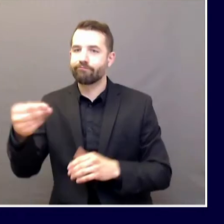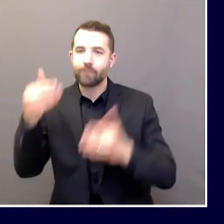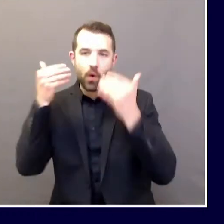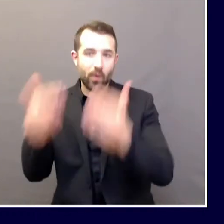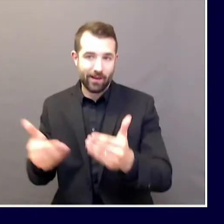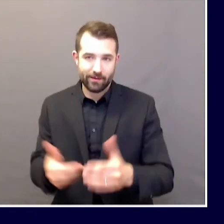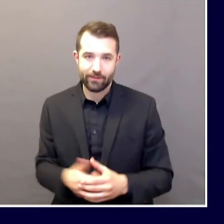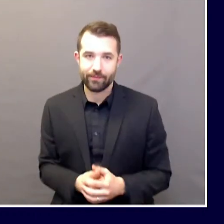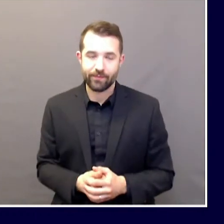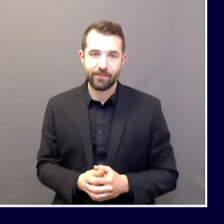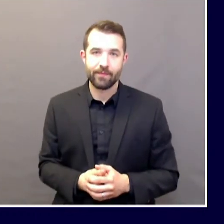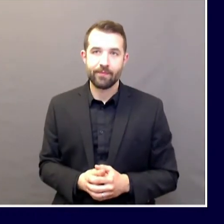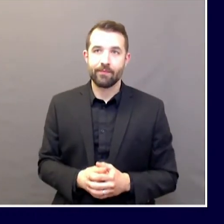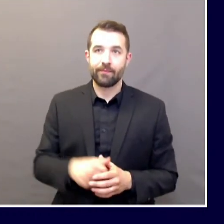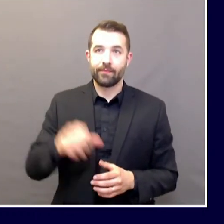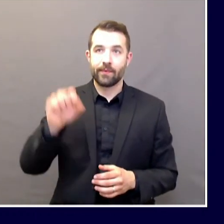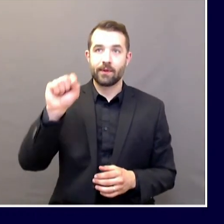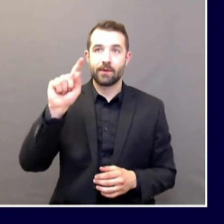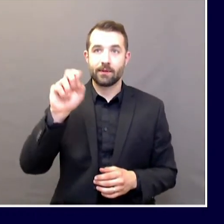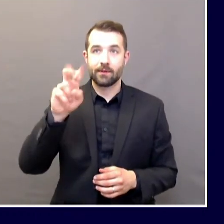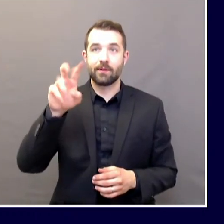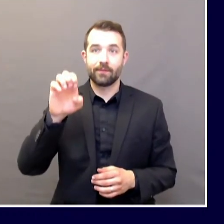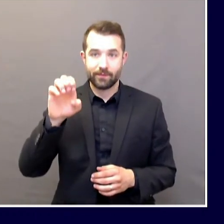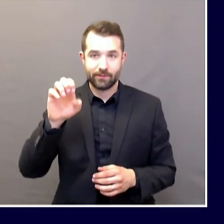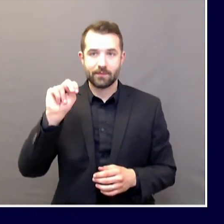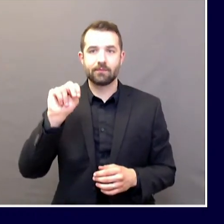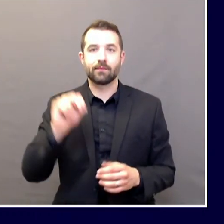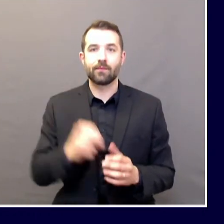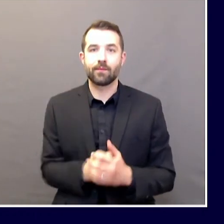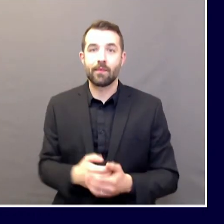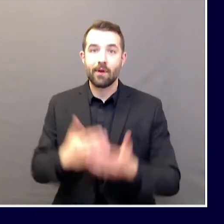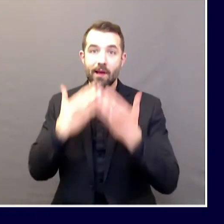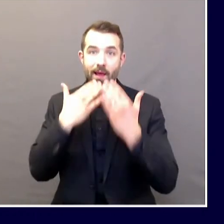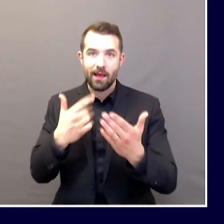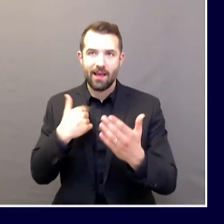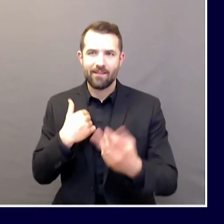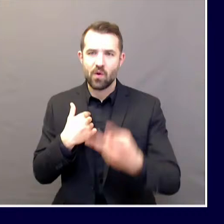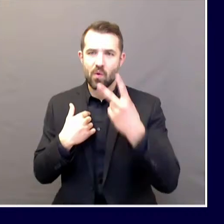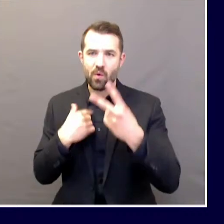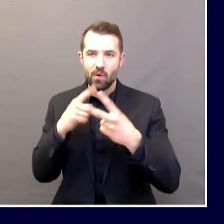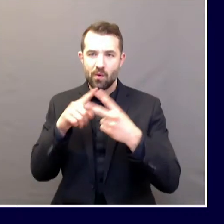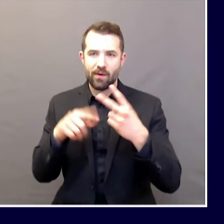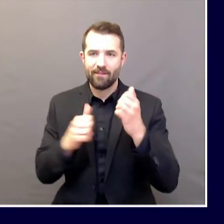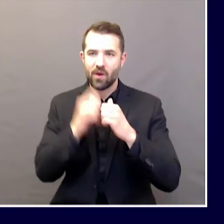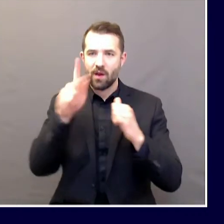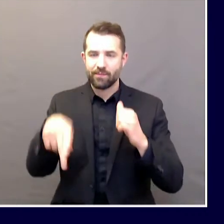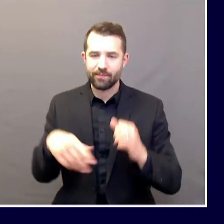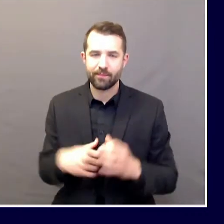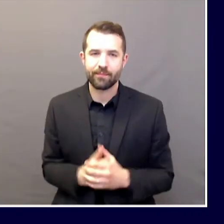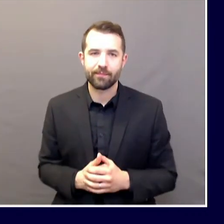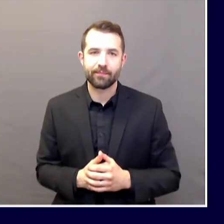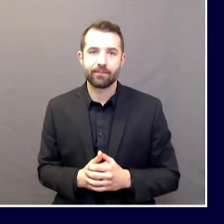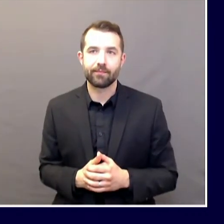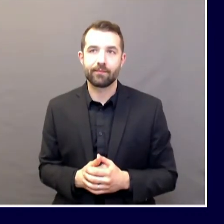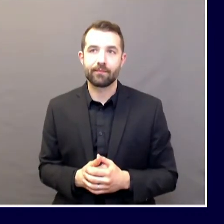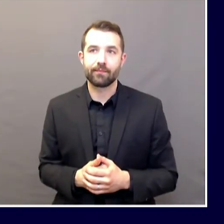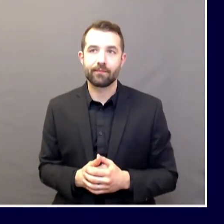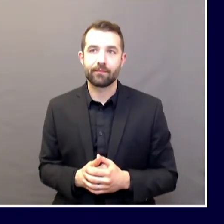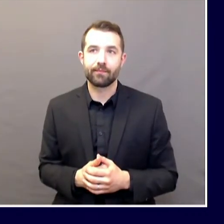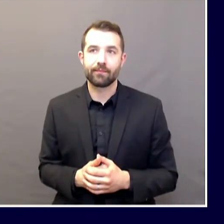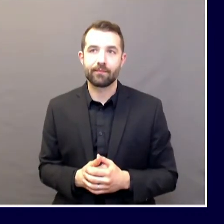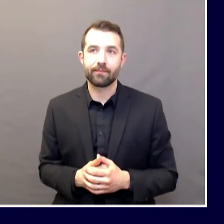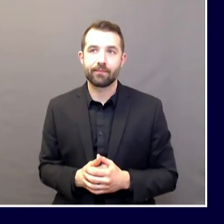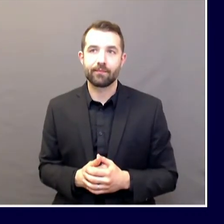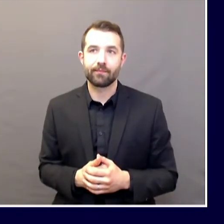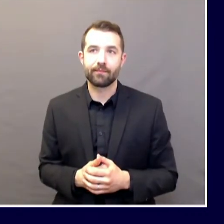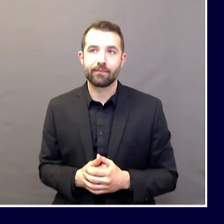next. Thank you, Dr. Shah. I had just a couple of follow-up questions on what Ms. Piper was asking about earlier.